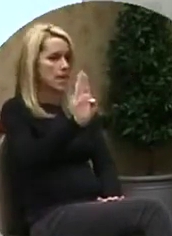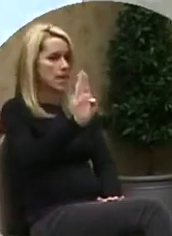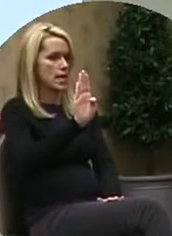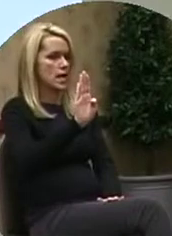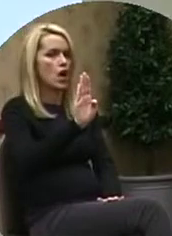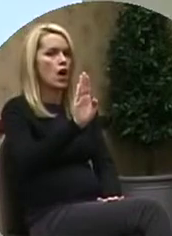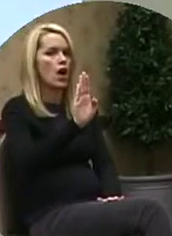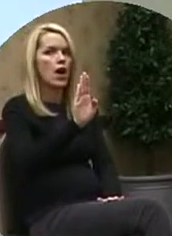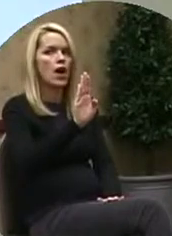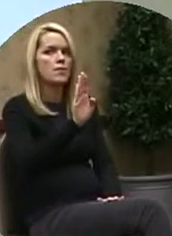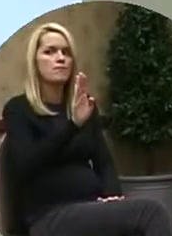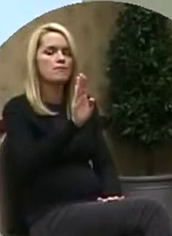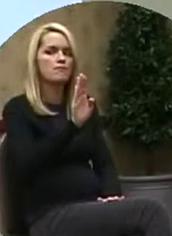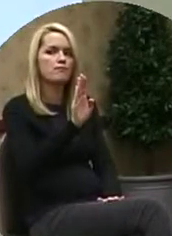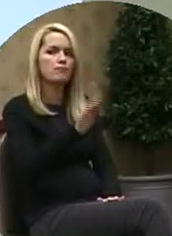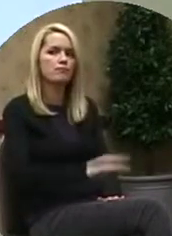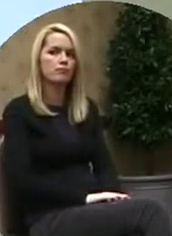go back